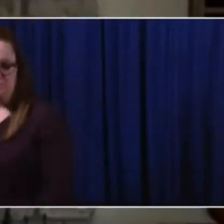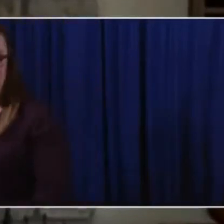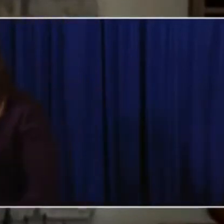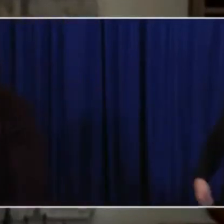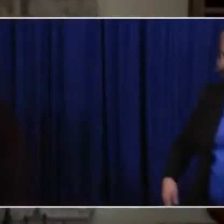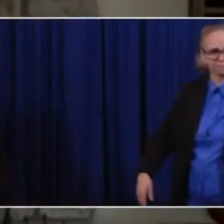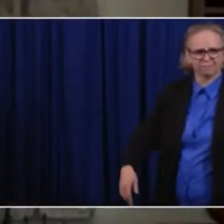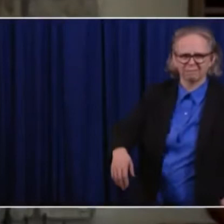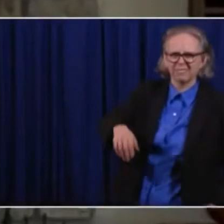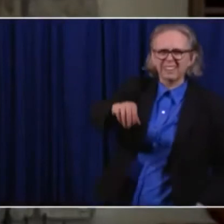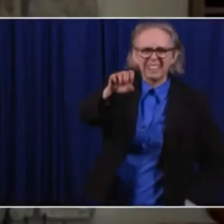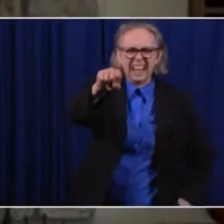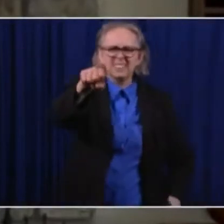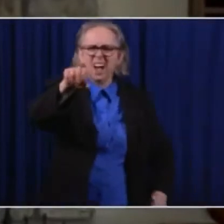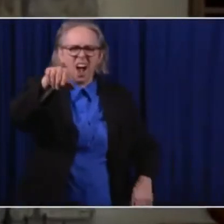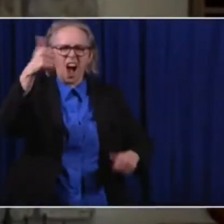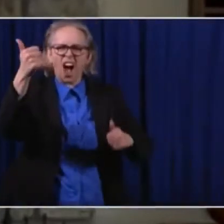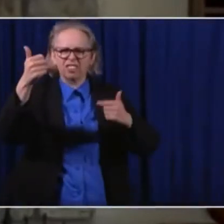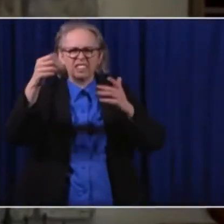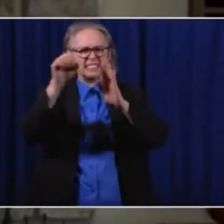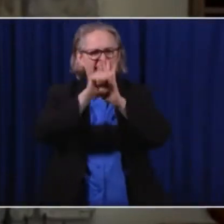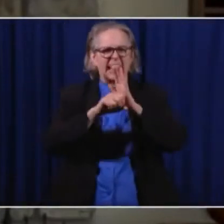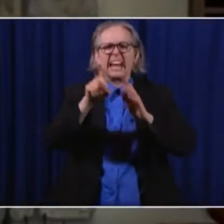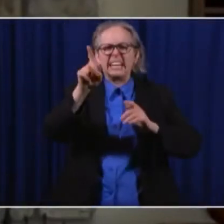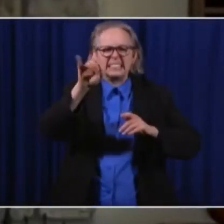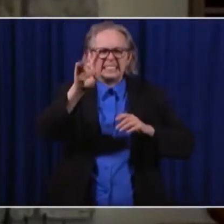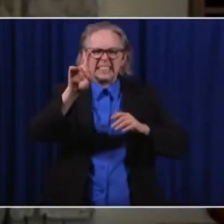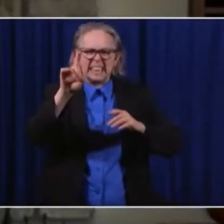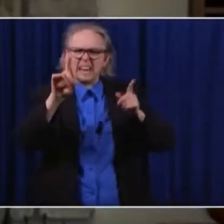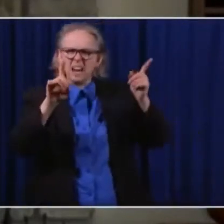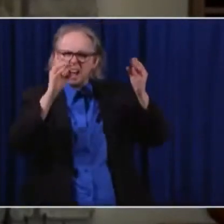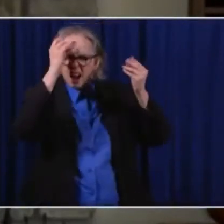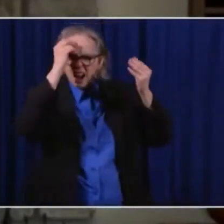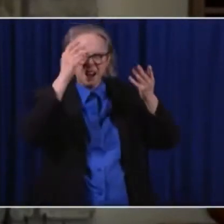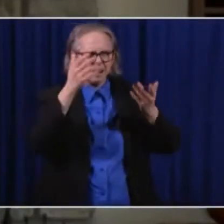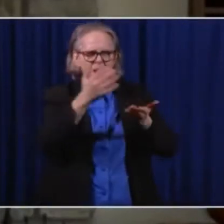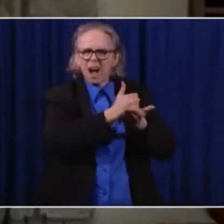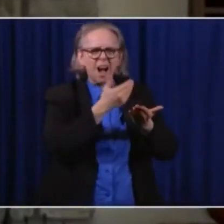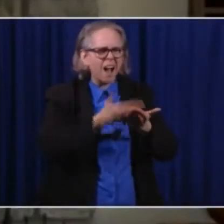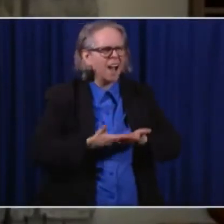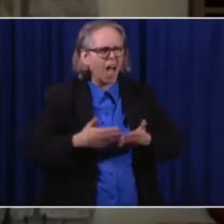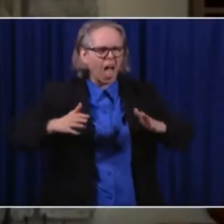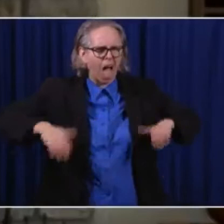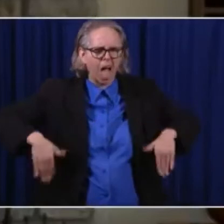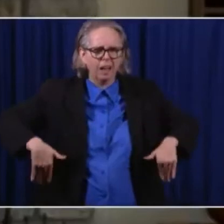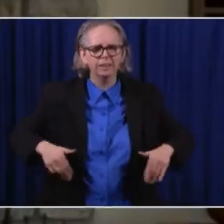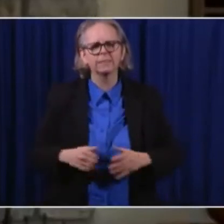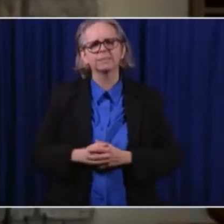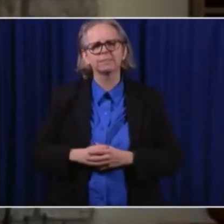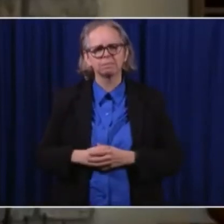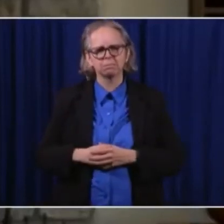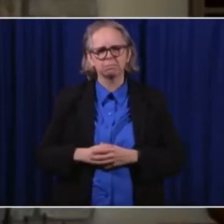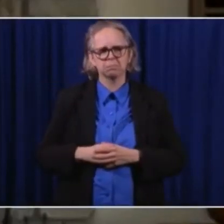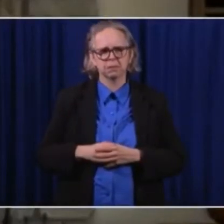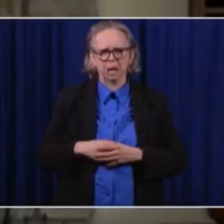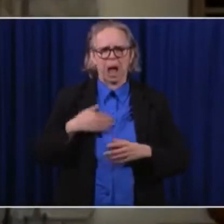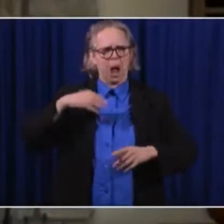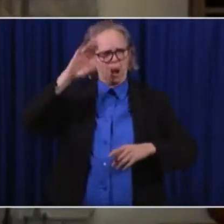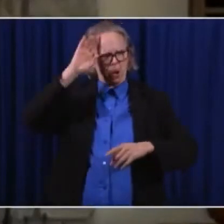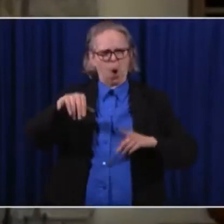know whether we've got any empirical data, what has happened when others have used it. It has been used in